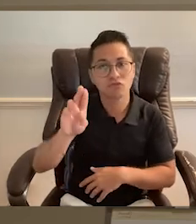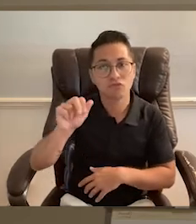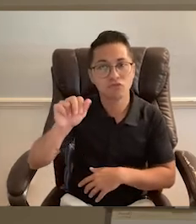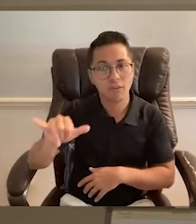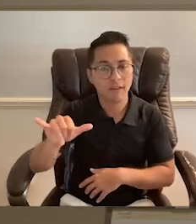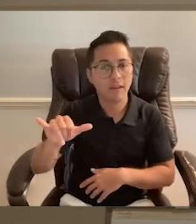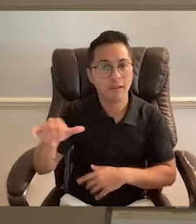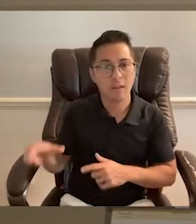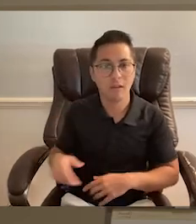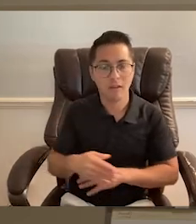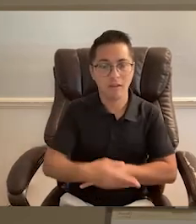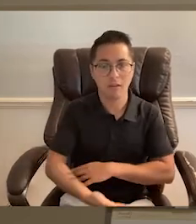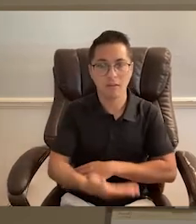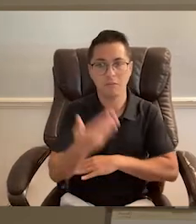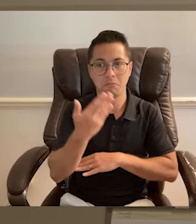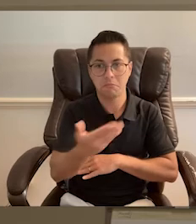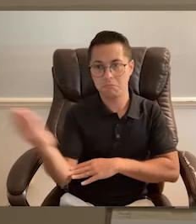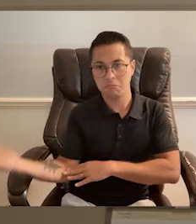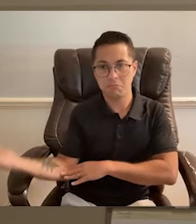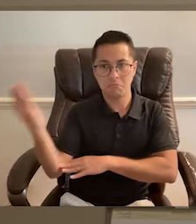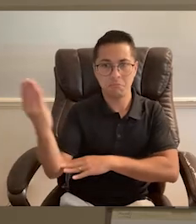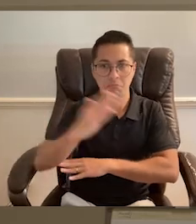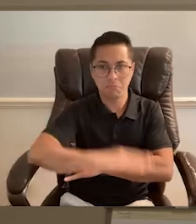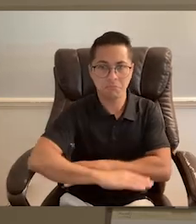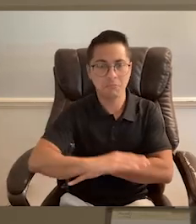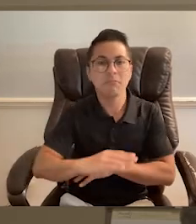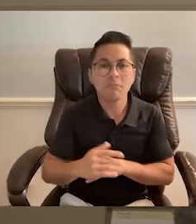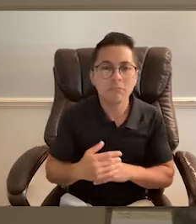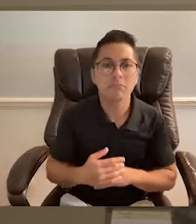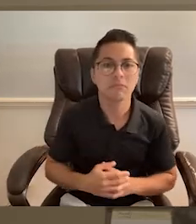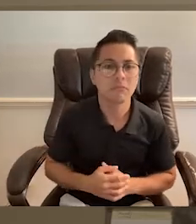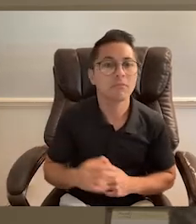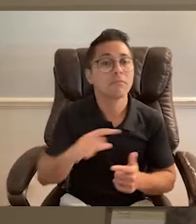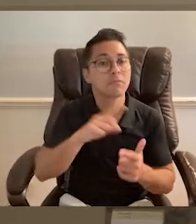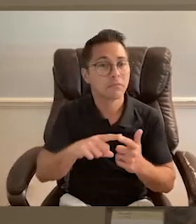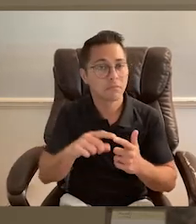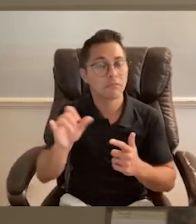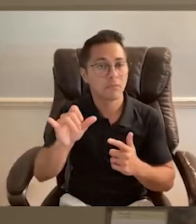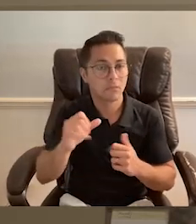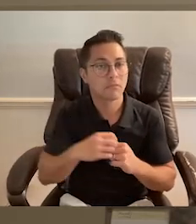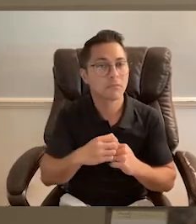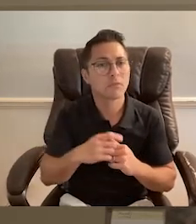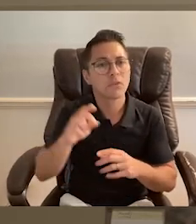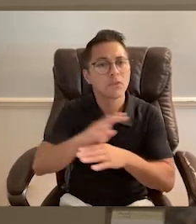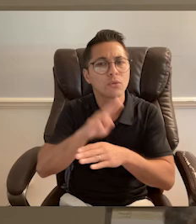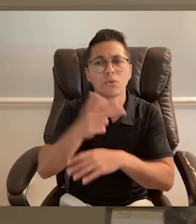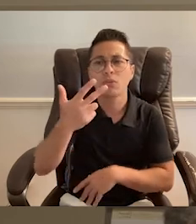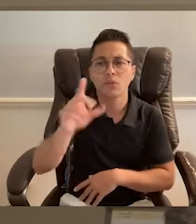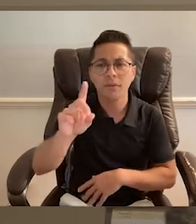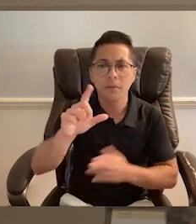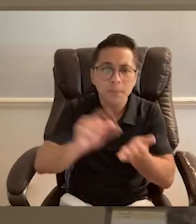project, and came up initially with the concept of having something. So this is kind of a raw